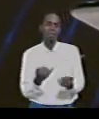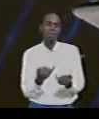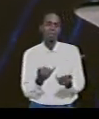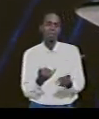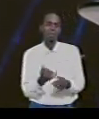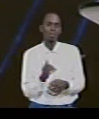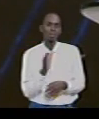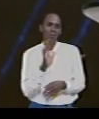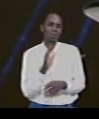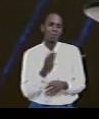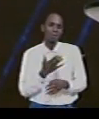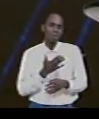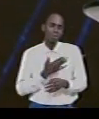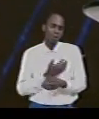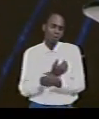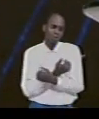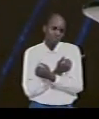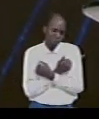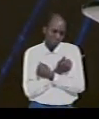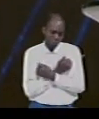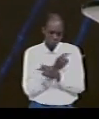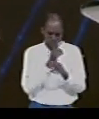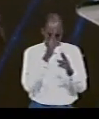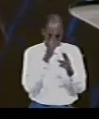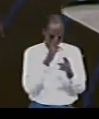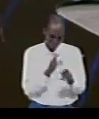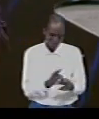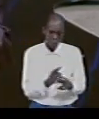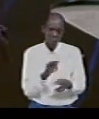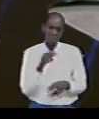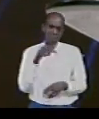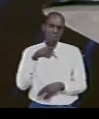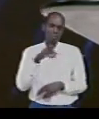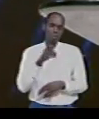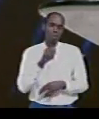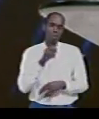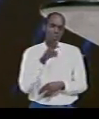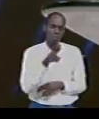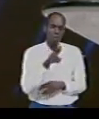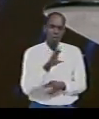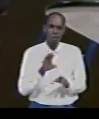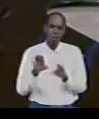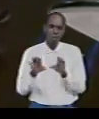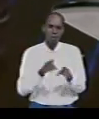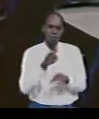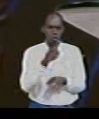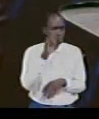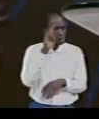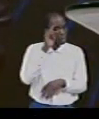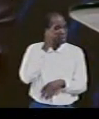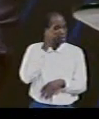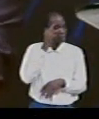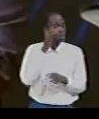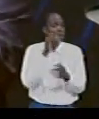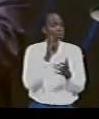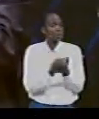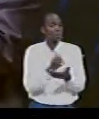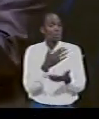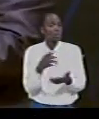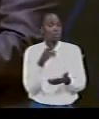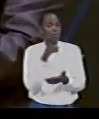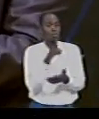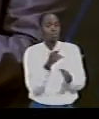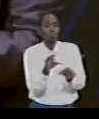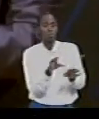dearly beloved Apostle Peter, do you think that that thing that happened